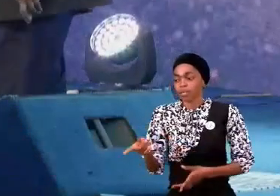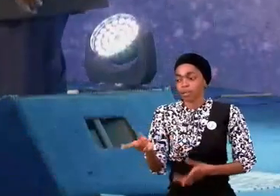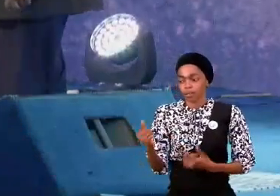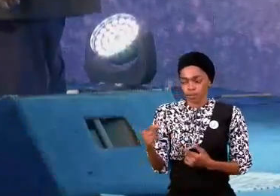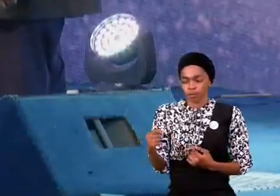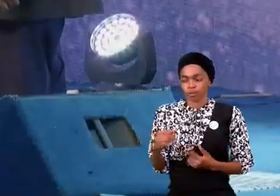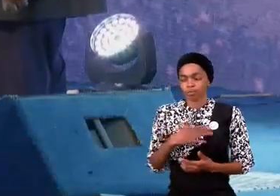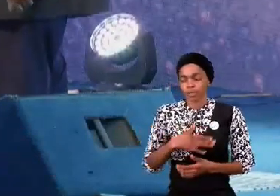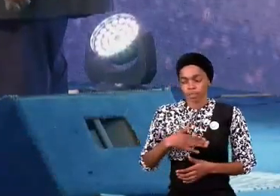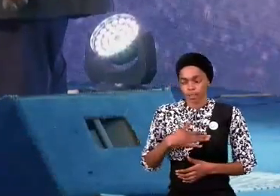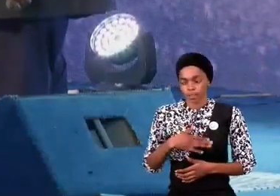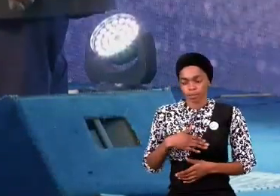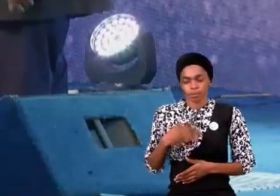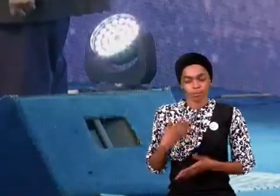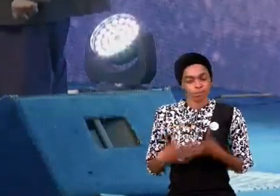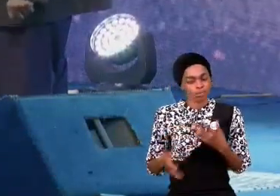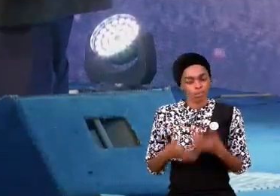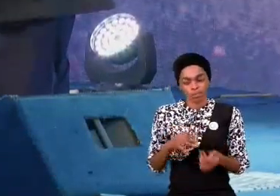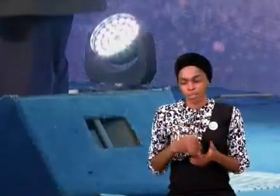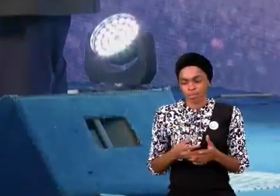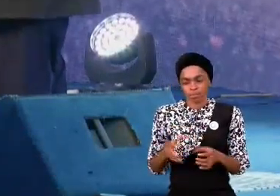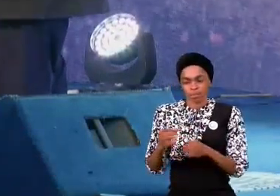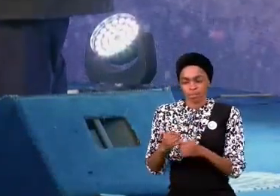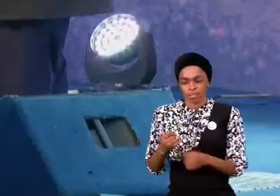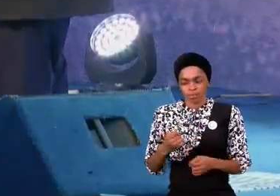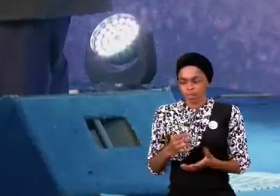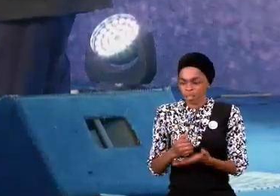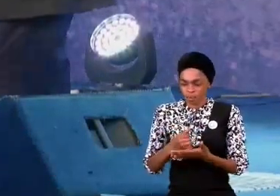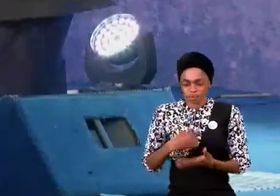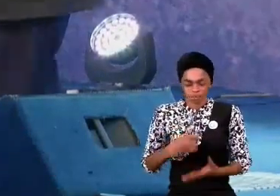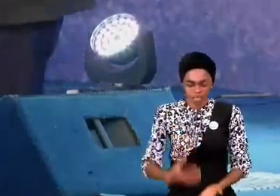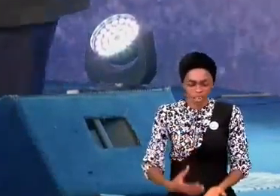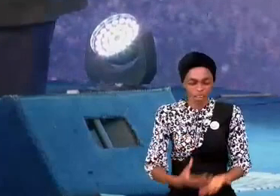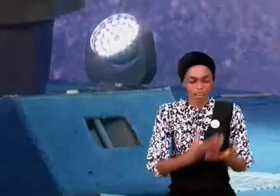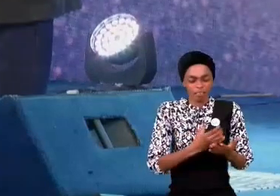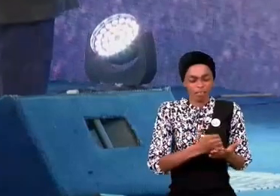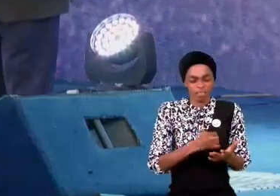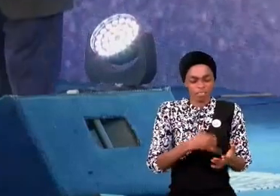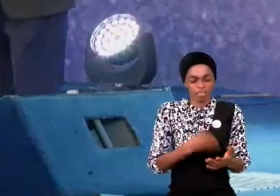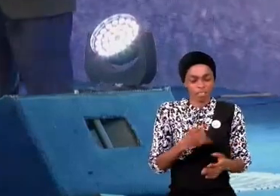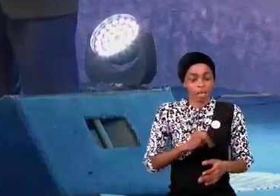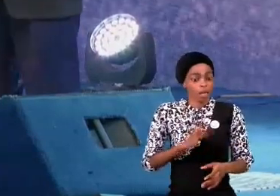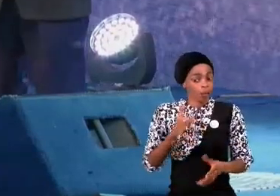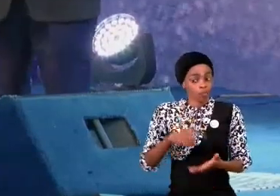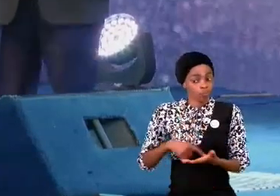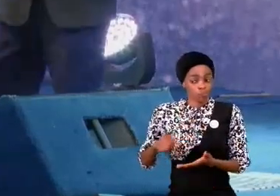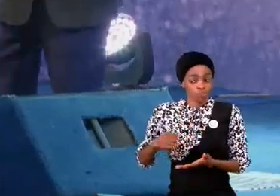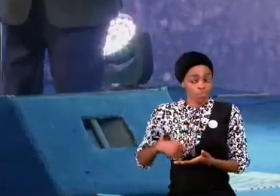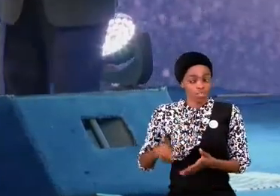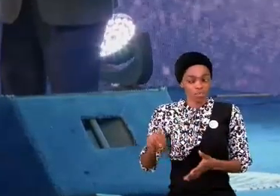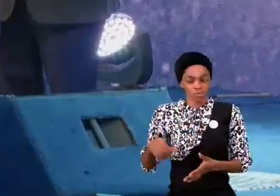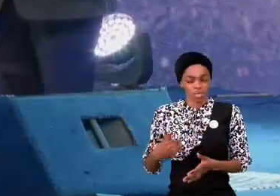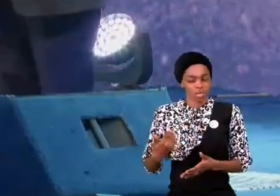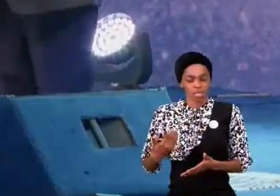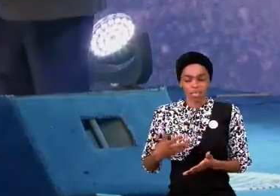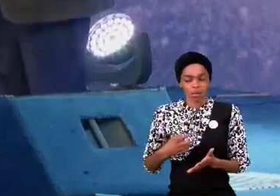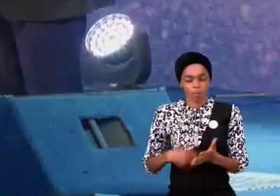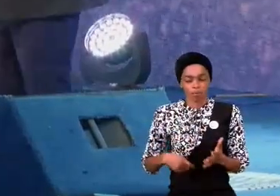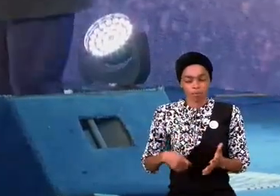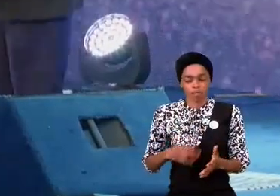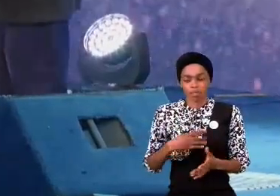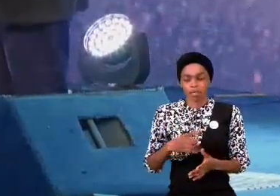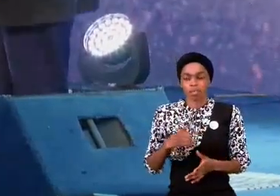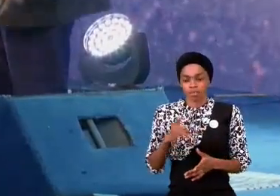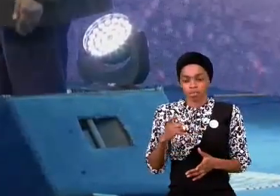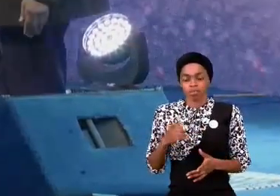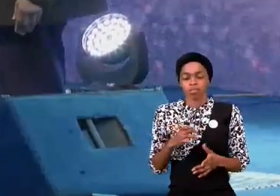this, and I'll pay whatever price you name. And the fellow says, where is the load? You